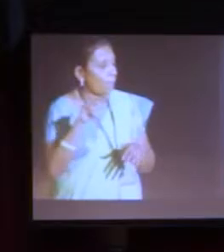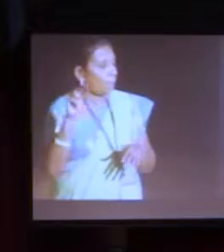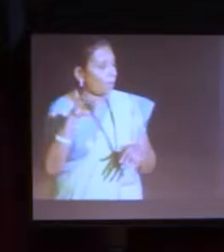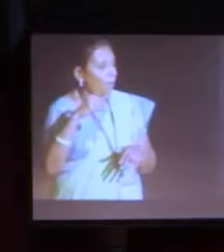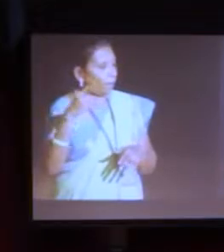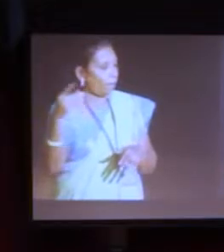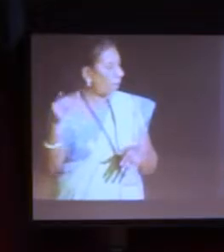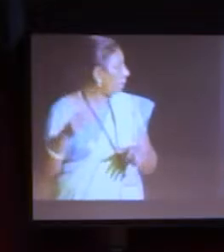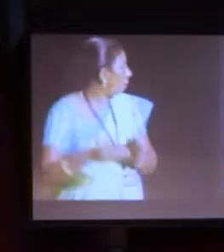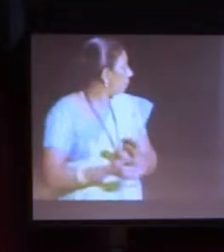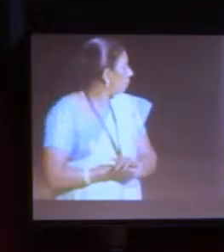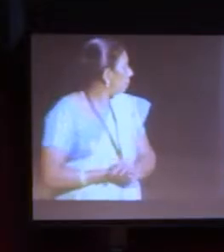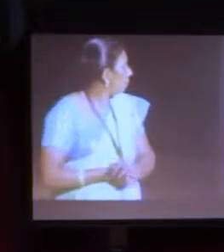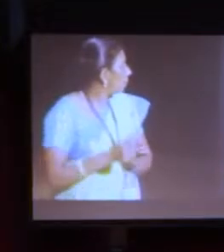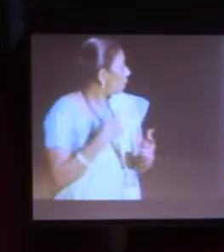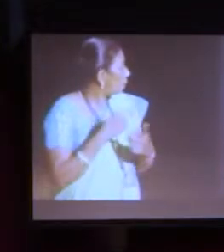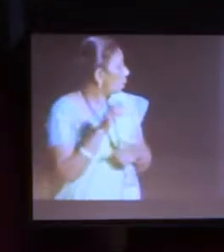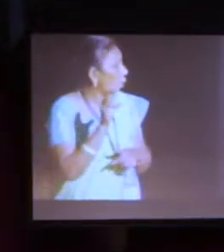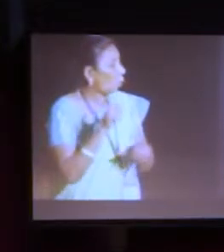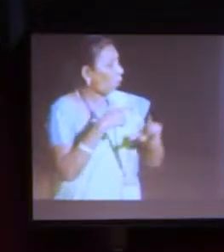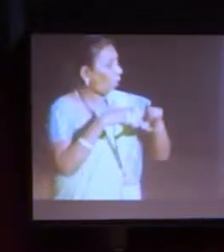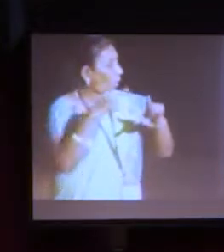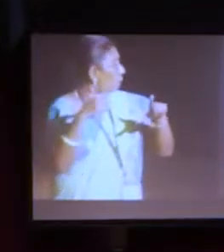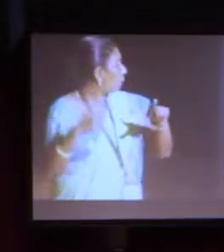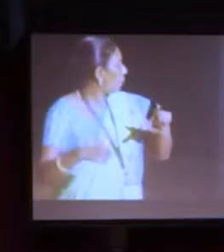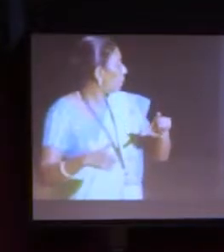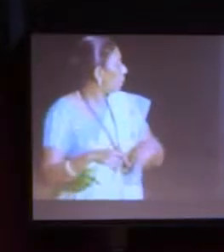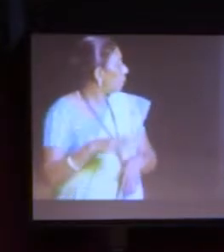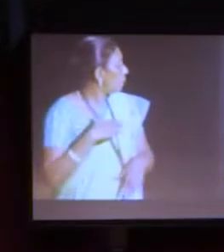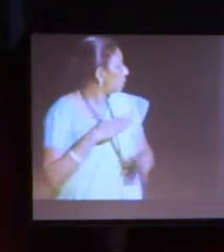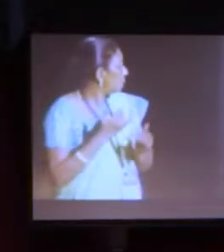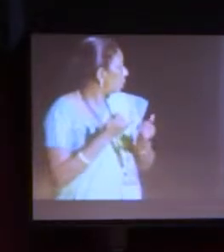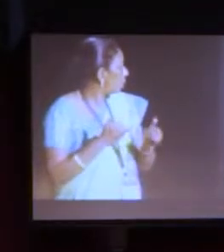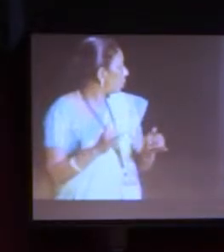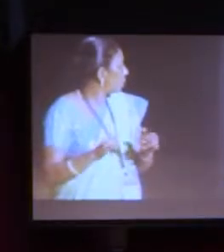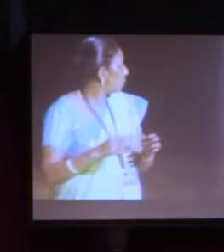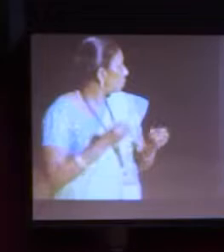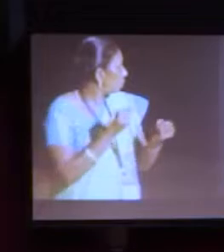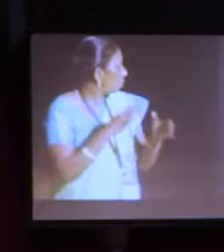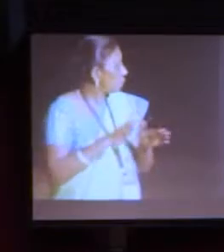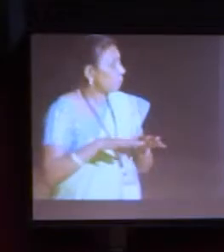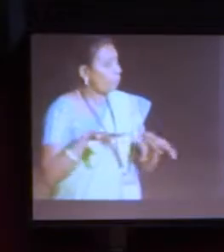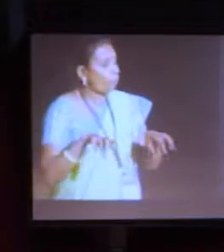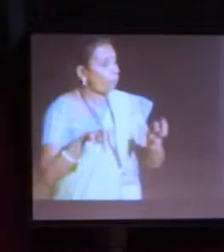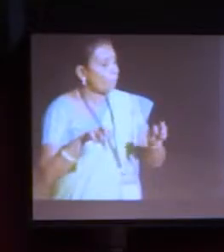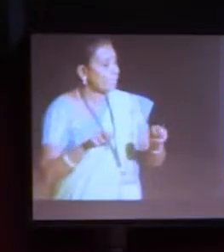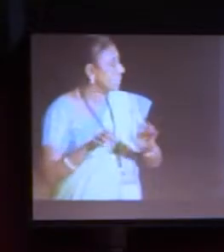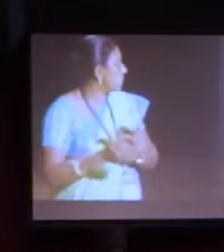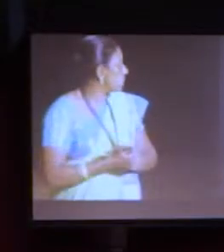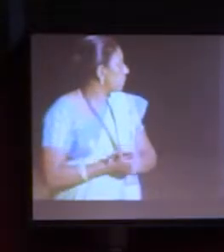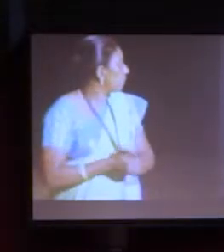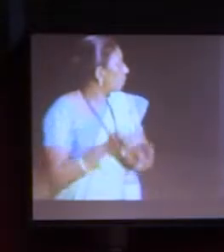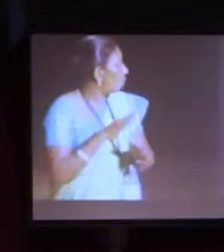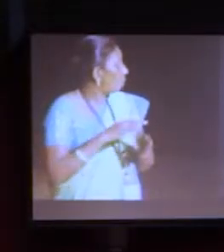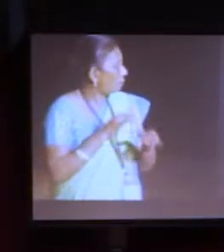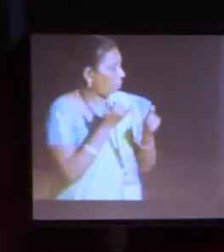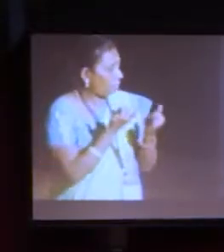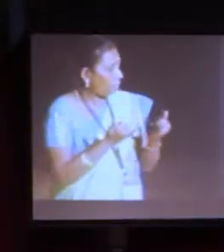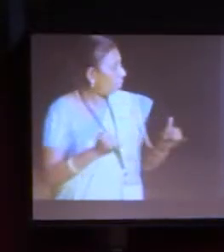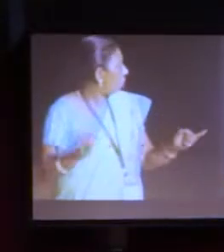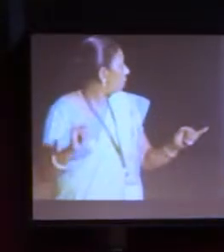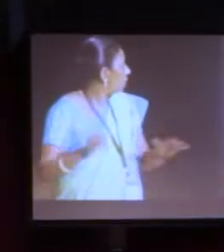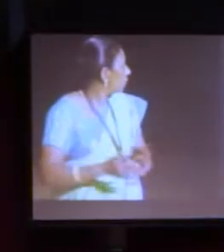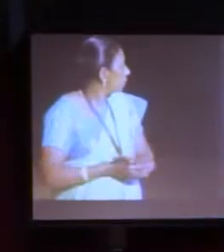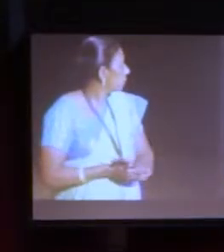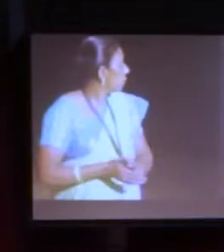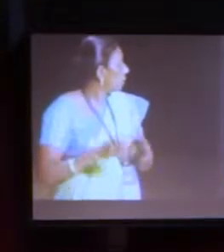the UK, which removes the access to so much of your muscles, often leaving you reliant